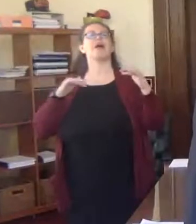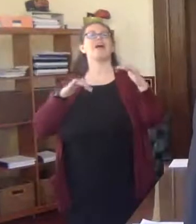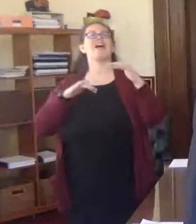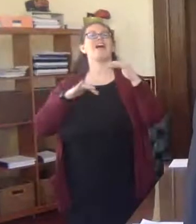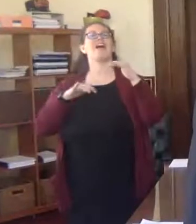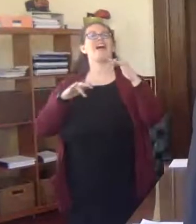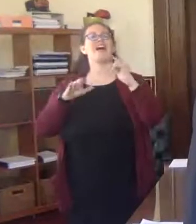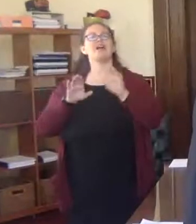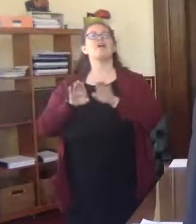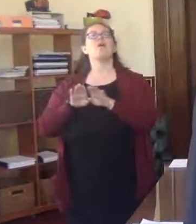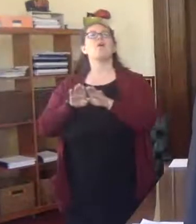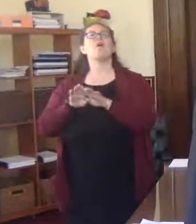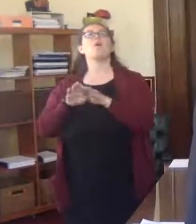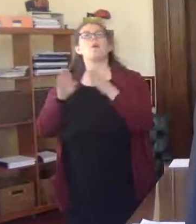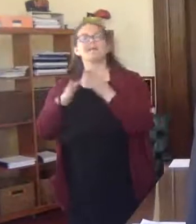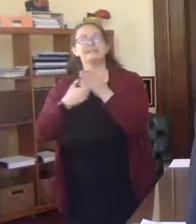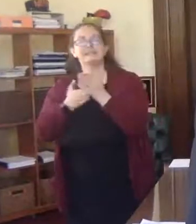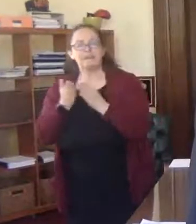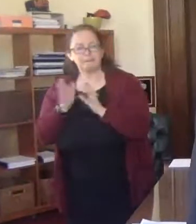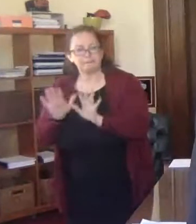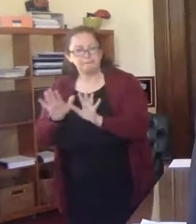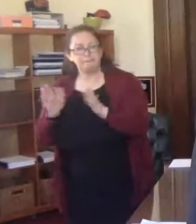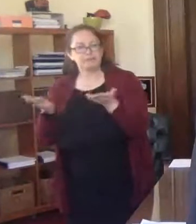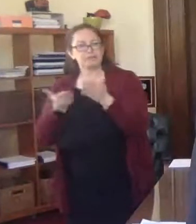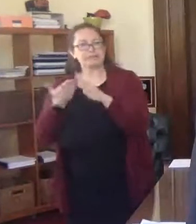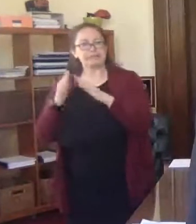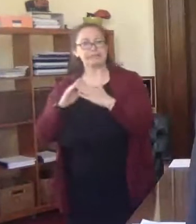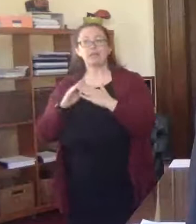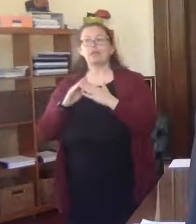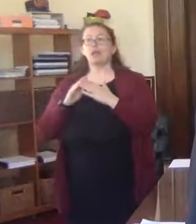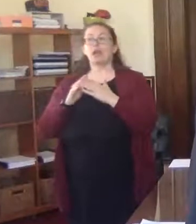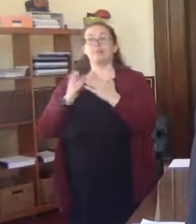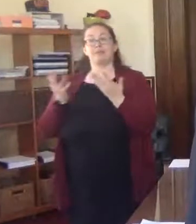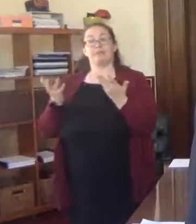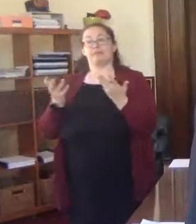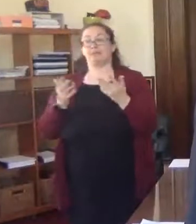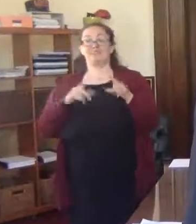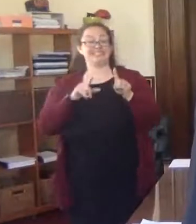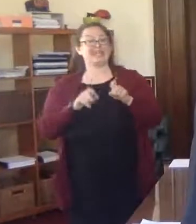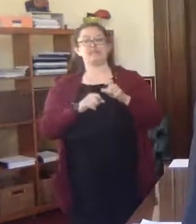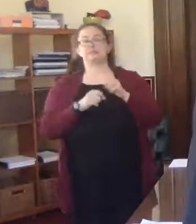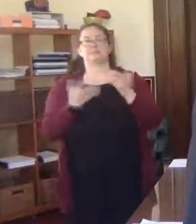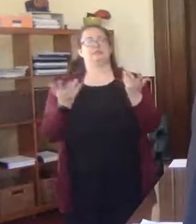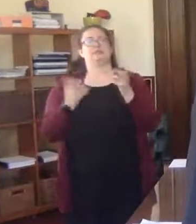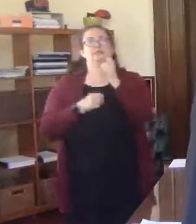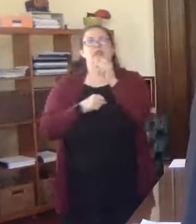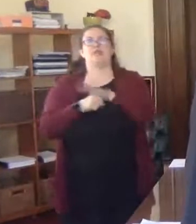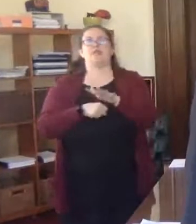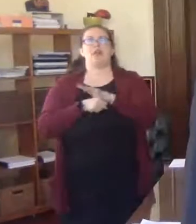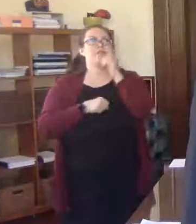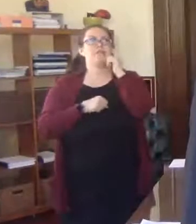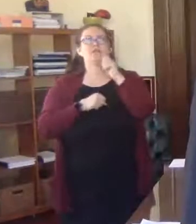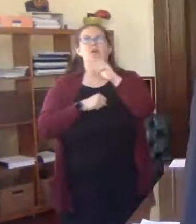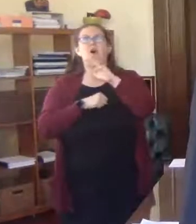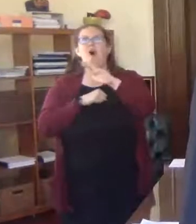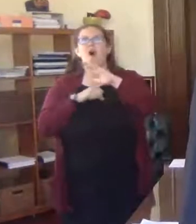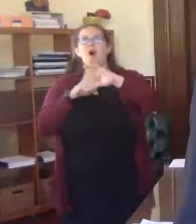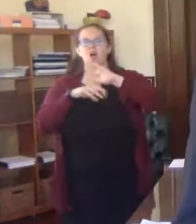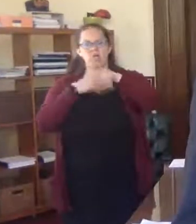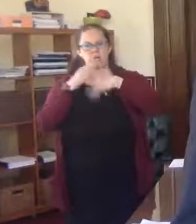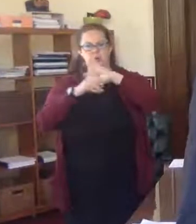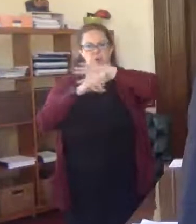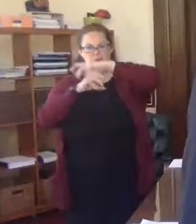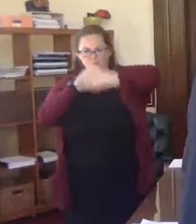challenge because testing resources have been in short supply due to the demand across the world. And so the City of St.